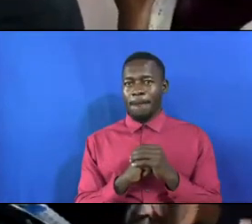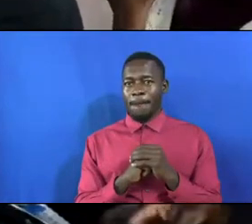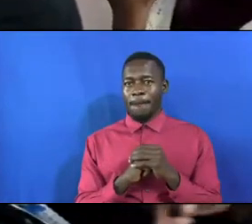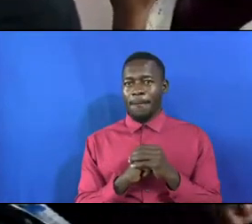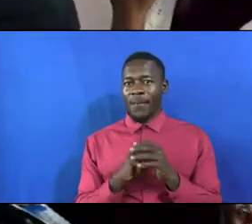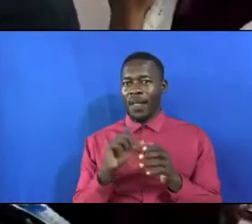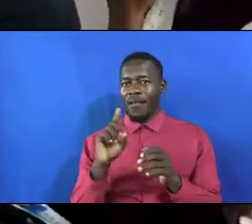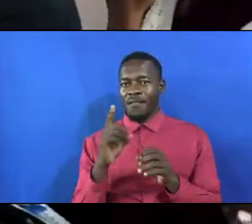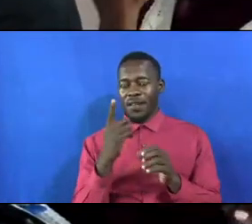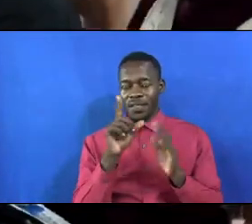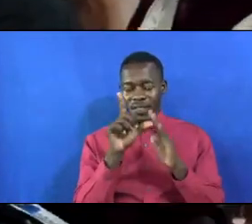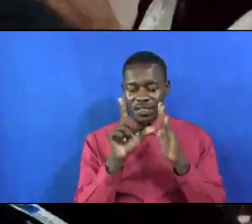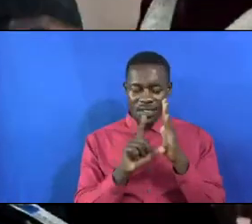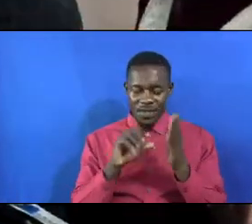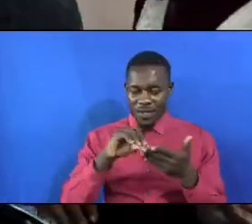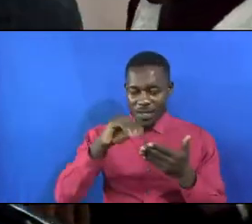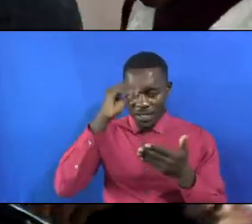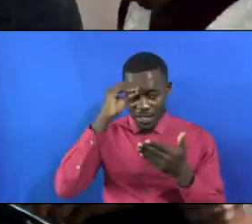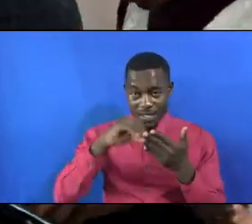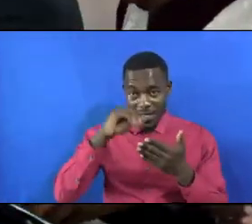is that these women, in